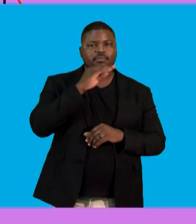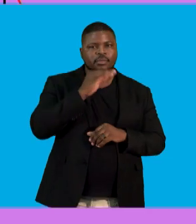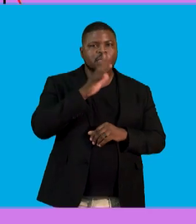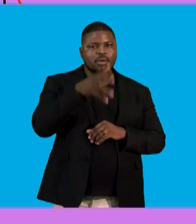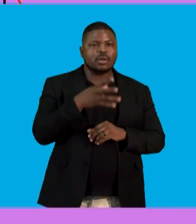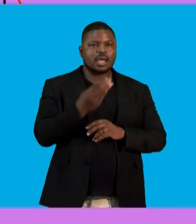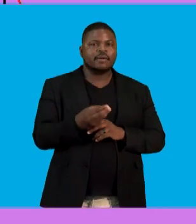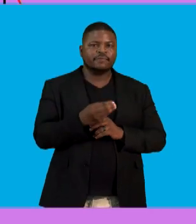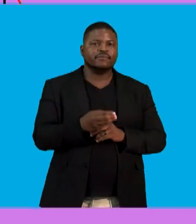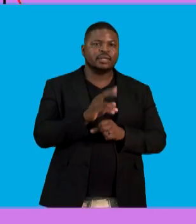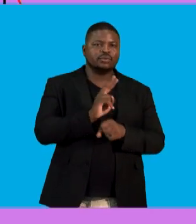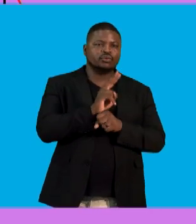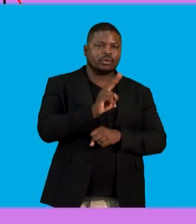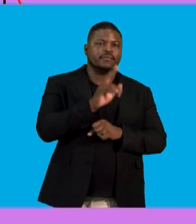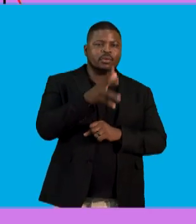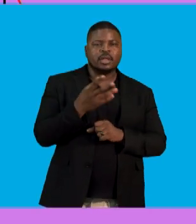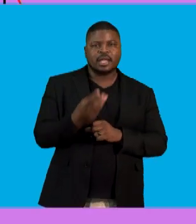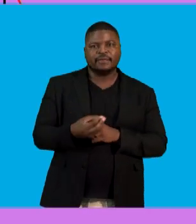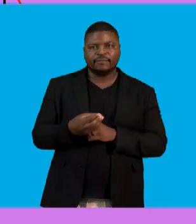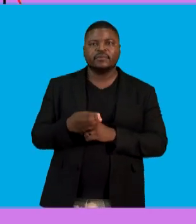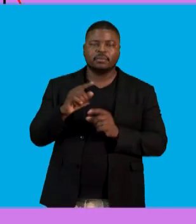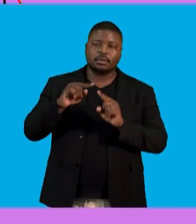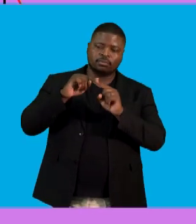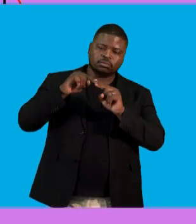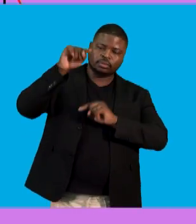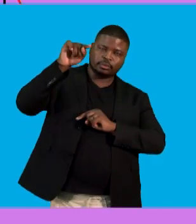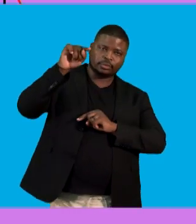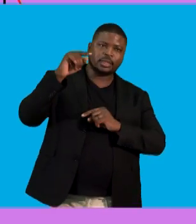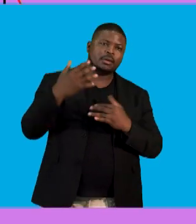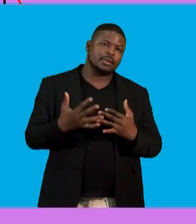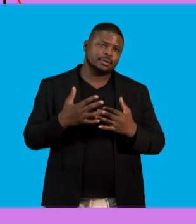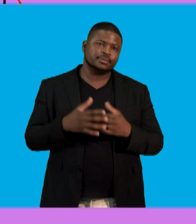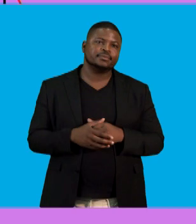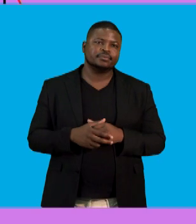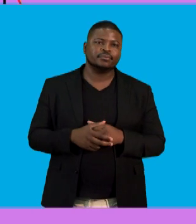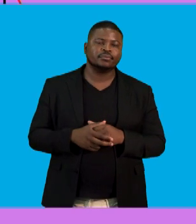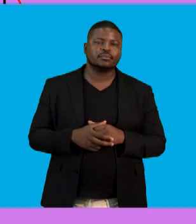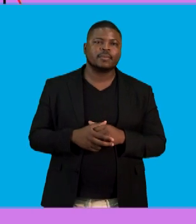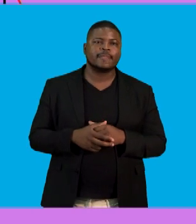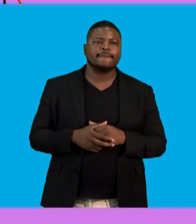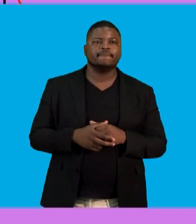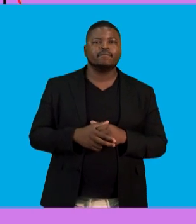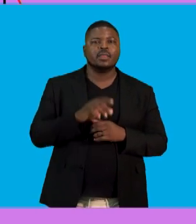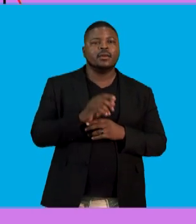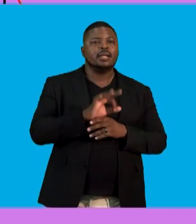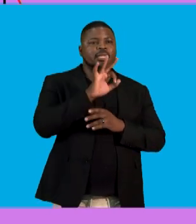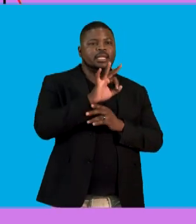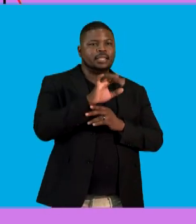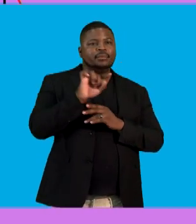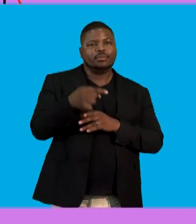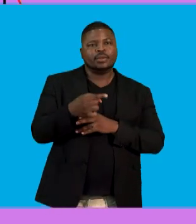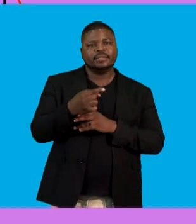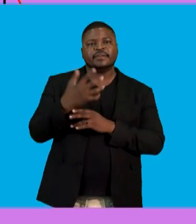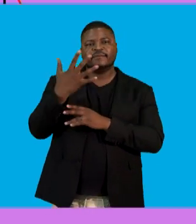them along that length. And then we say along the width now. What is our width? Our width is 3.5